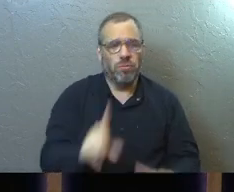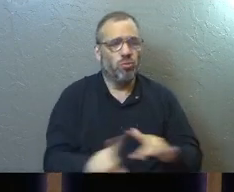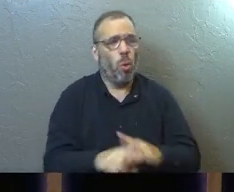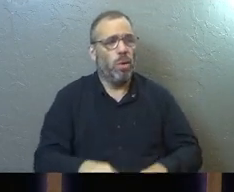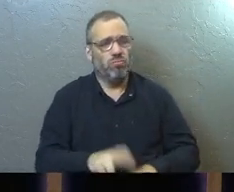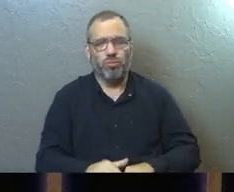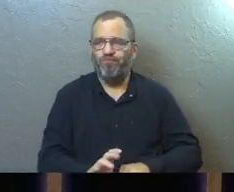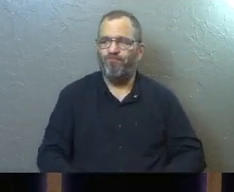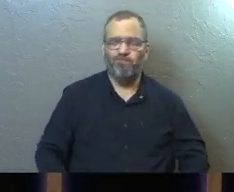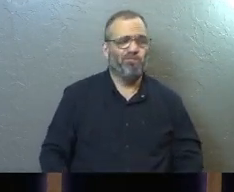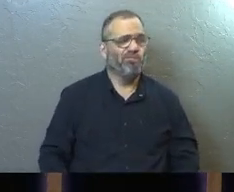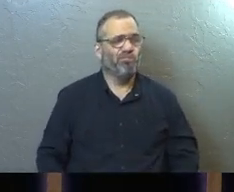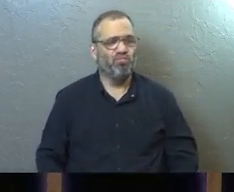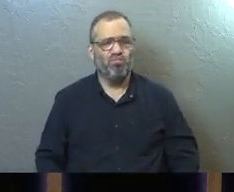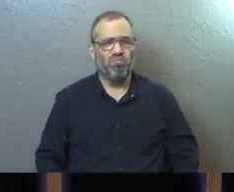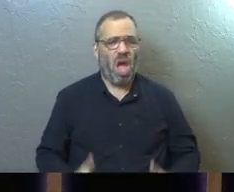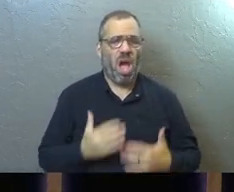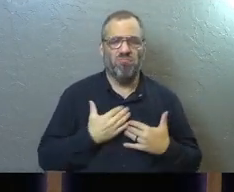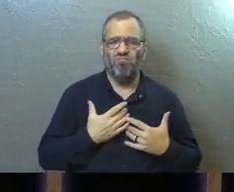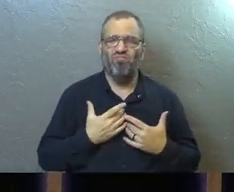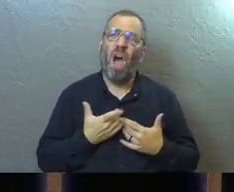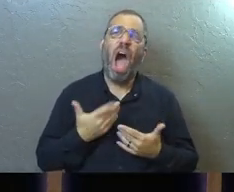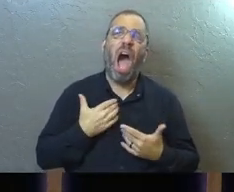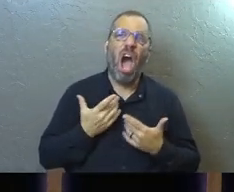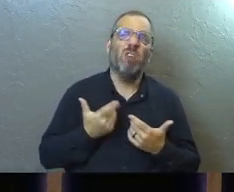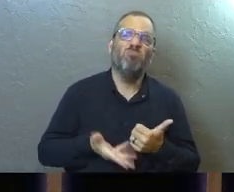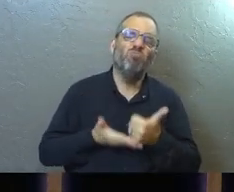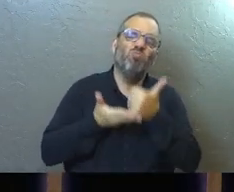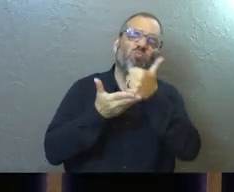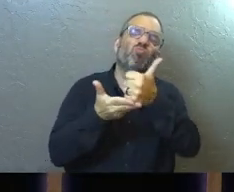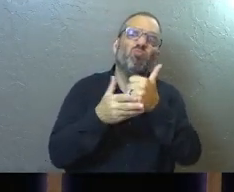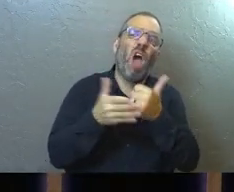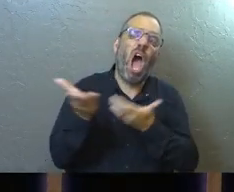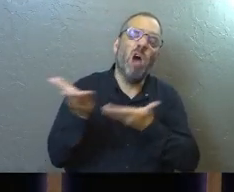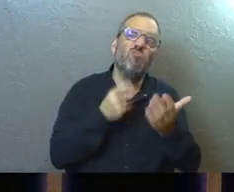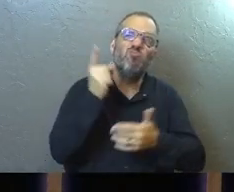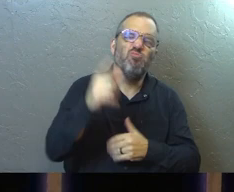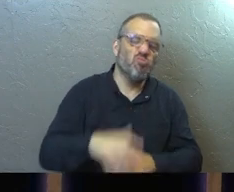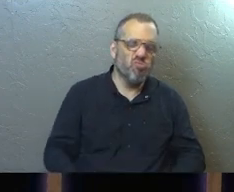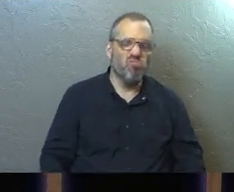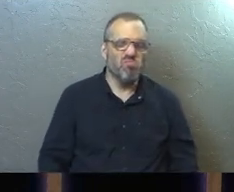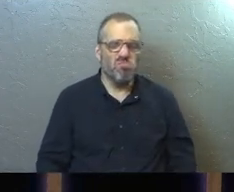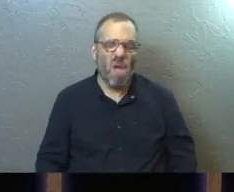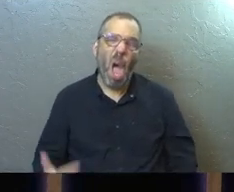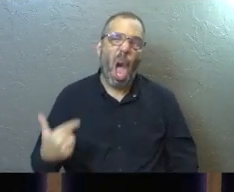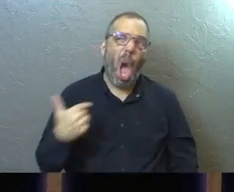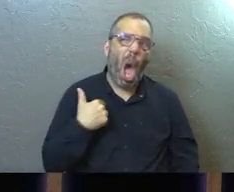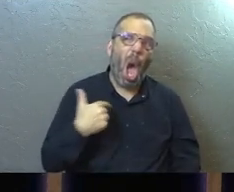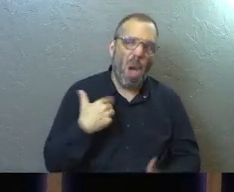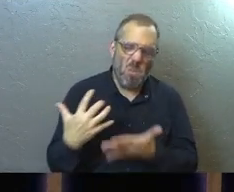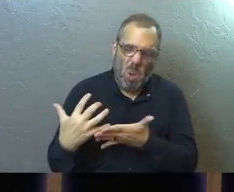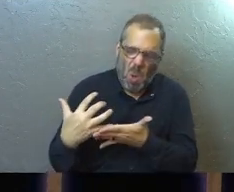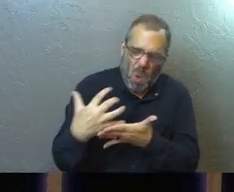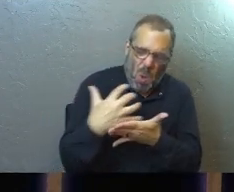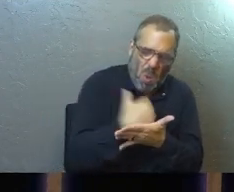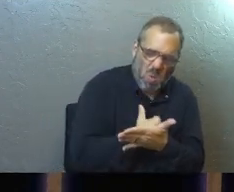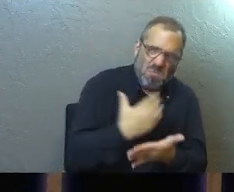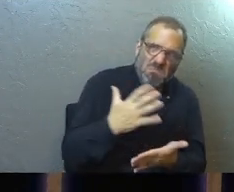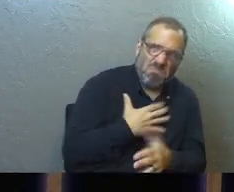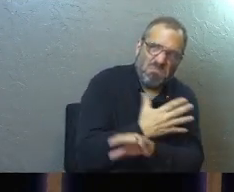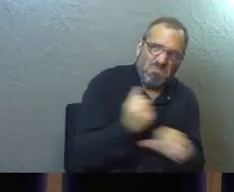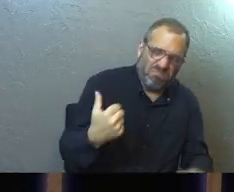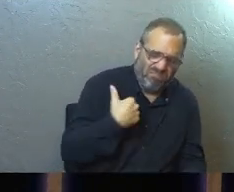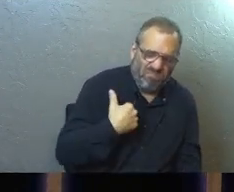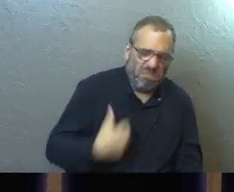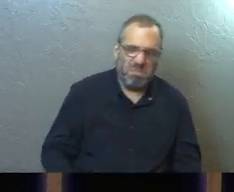come into the church and you were ready to do things for God? You came into the church and I'm going to earn my place for